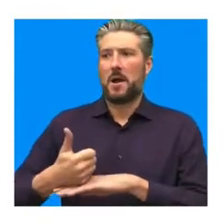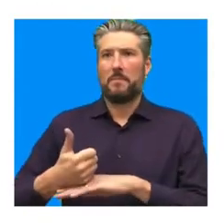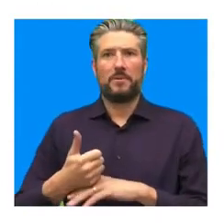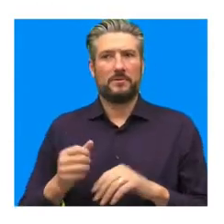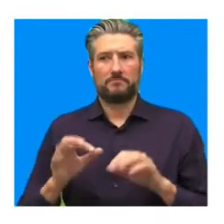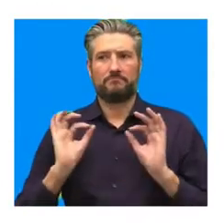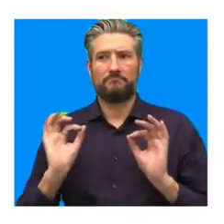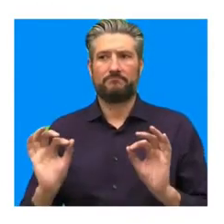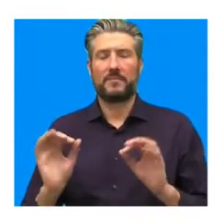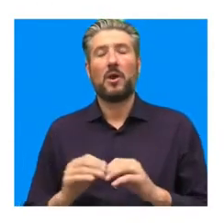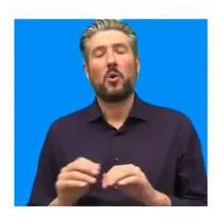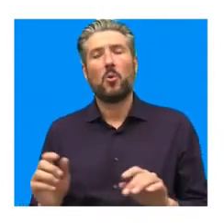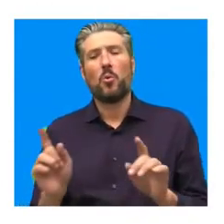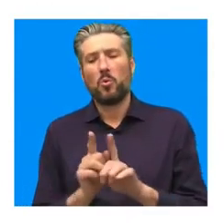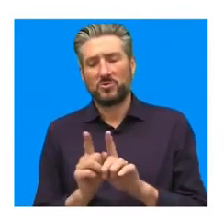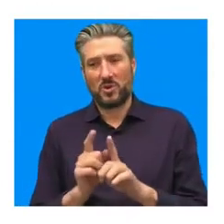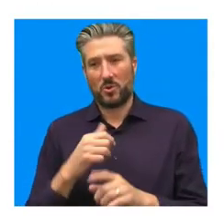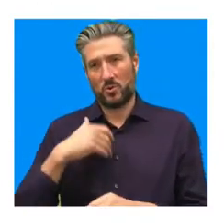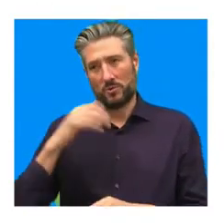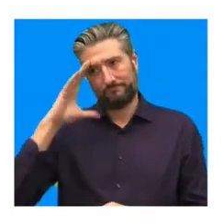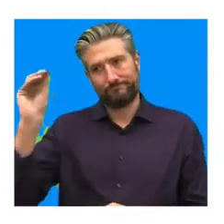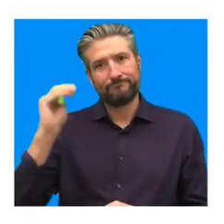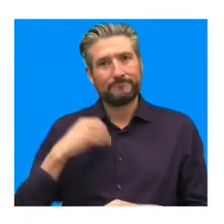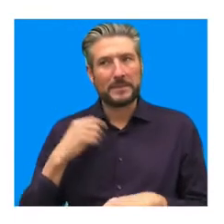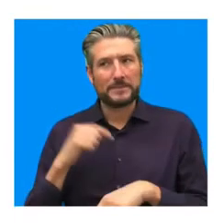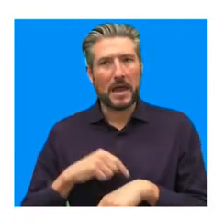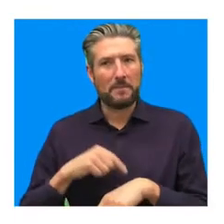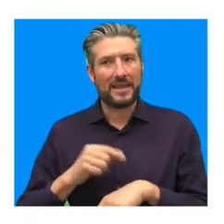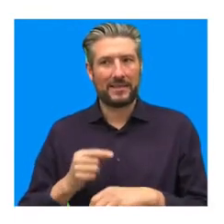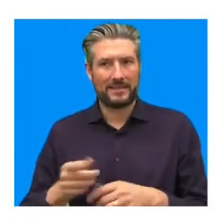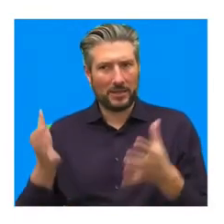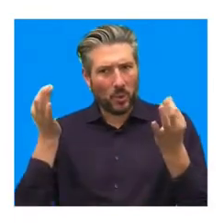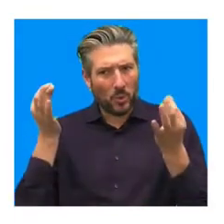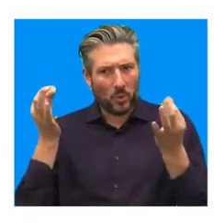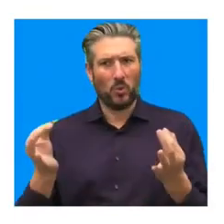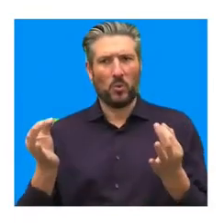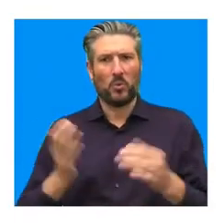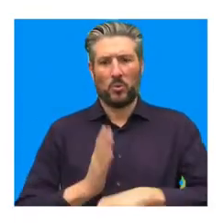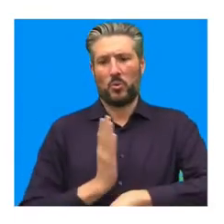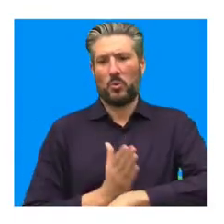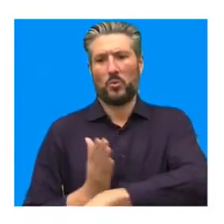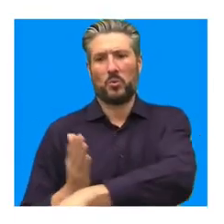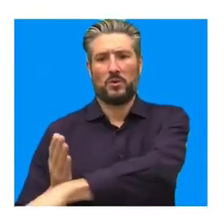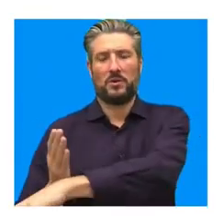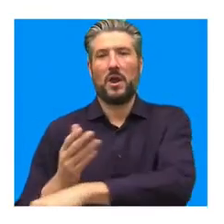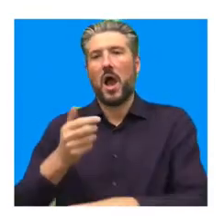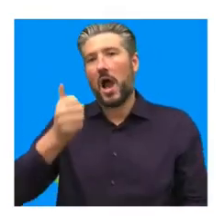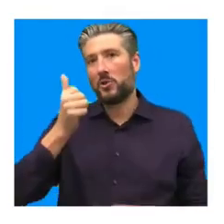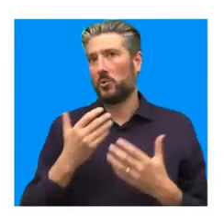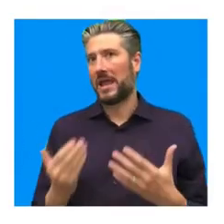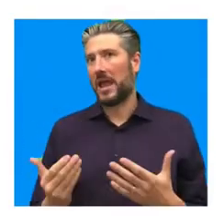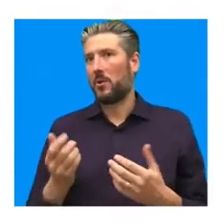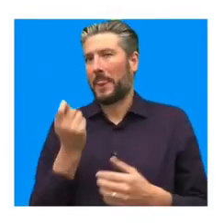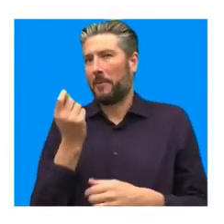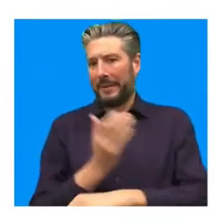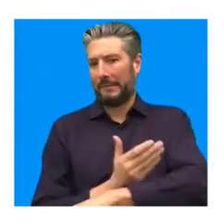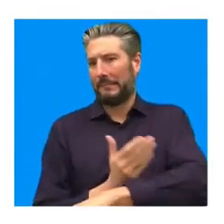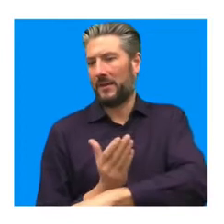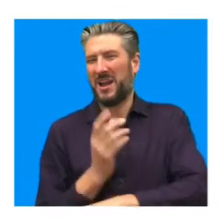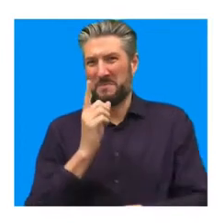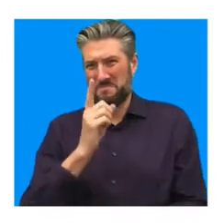that we're really being very strict about the timing. So I know that we're starting a little late as well. So I'm afraid you're going to have to finish on time.